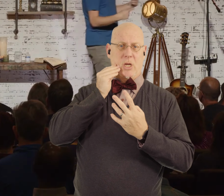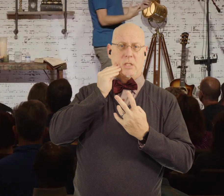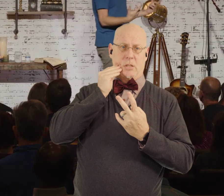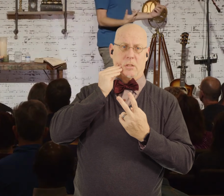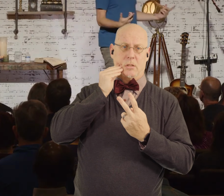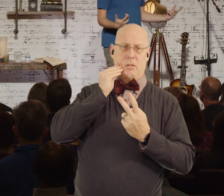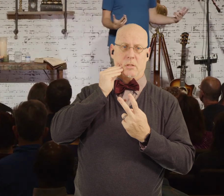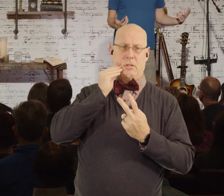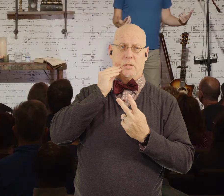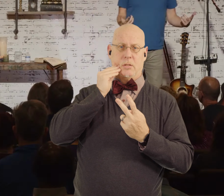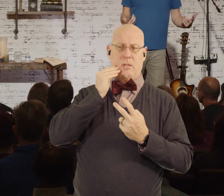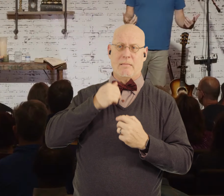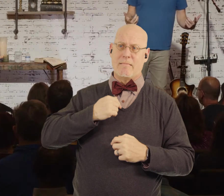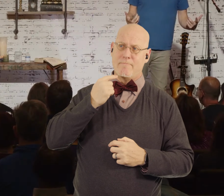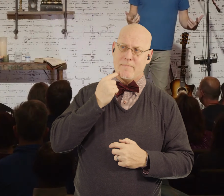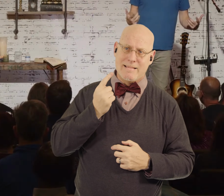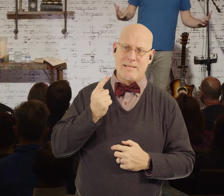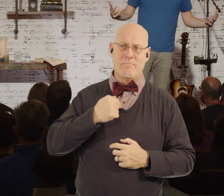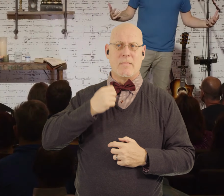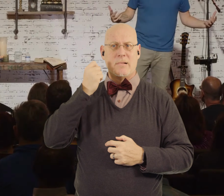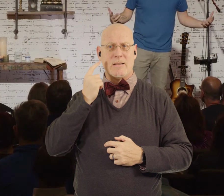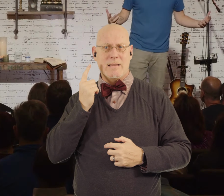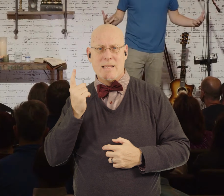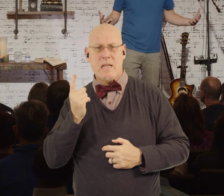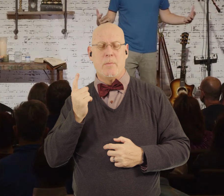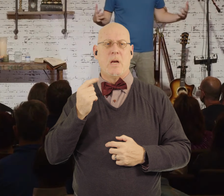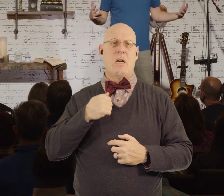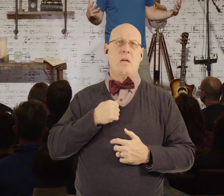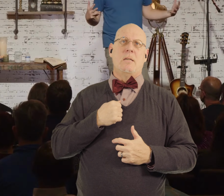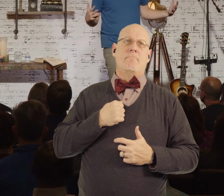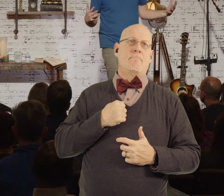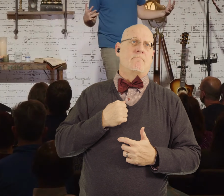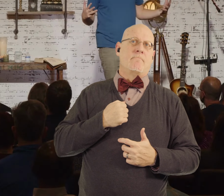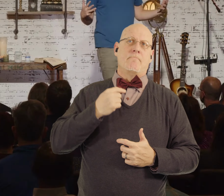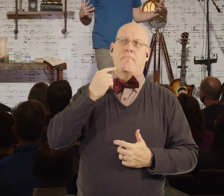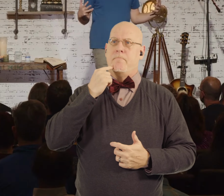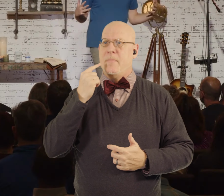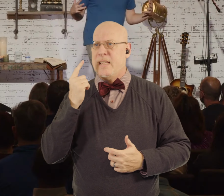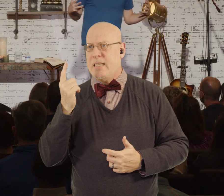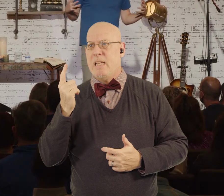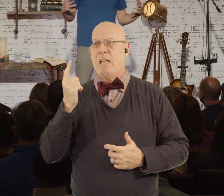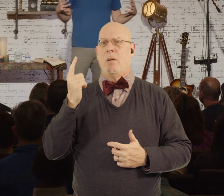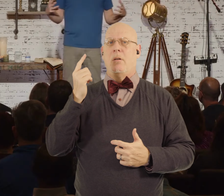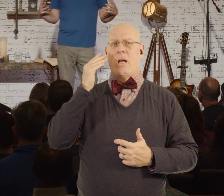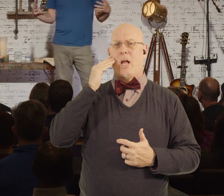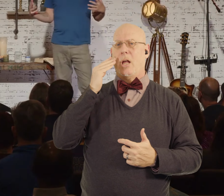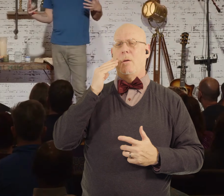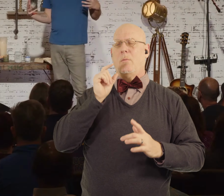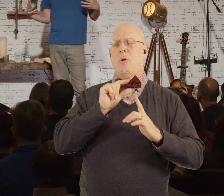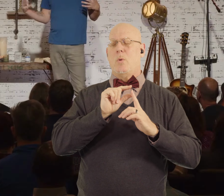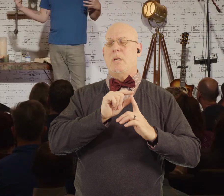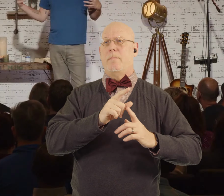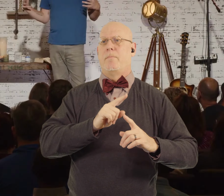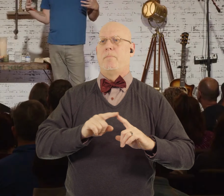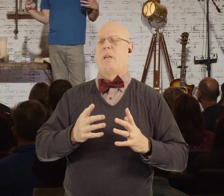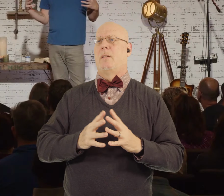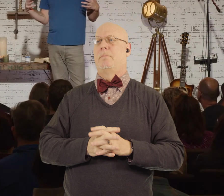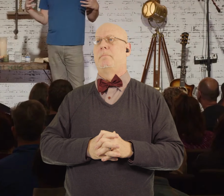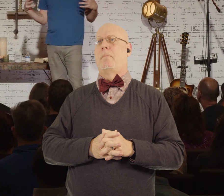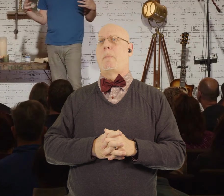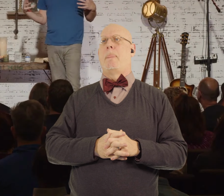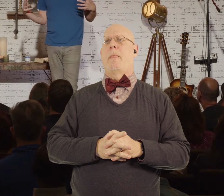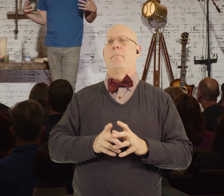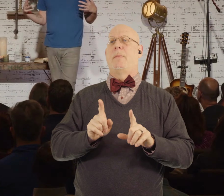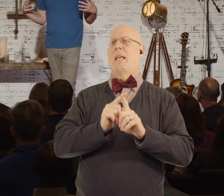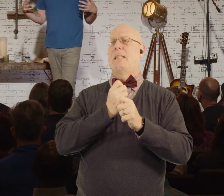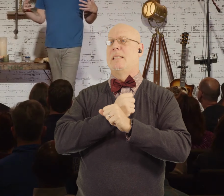Jesus experientially. I miss him. I understand him. I miss him, and I know I'm putting words in his mouth, but